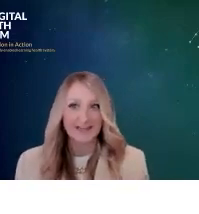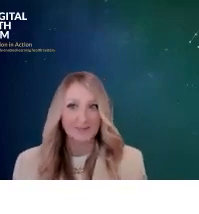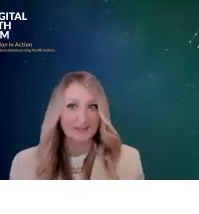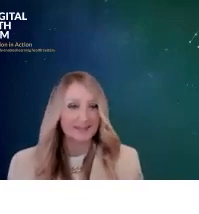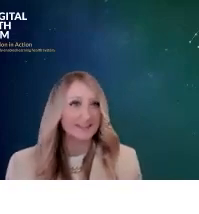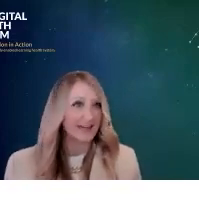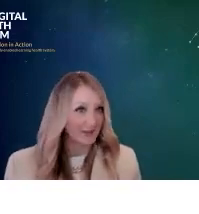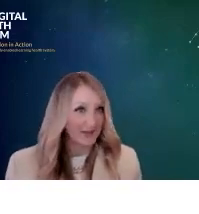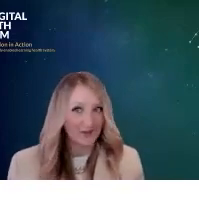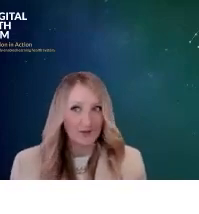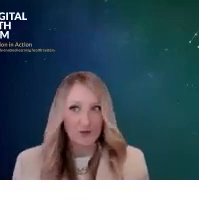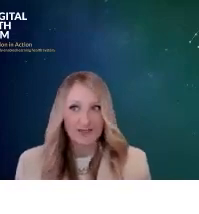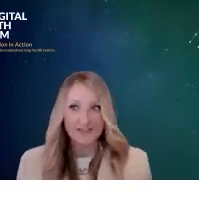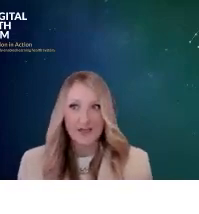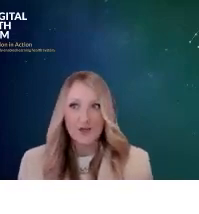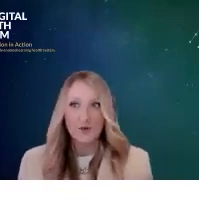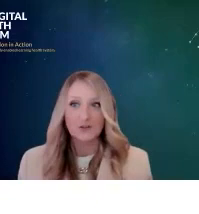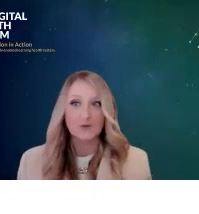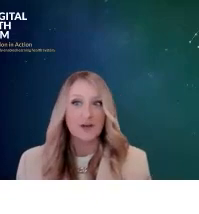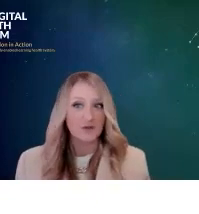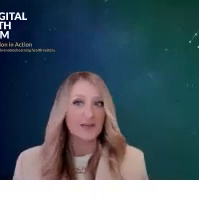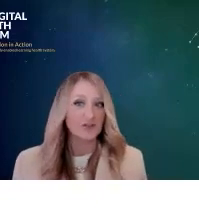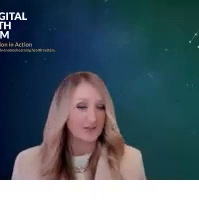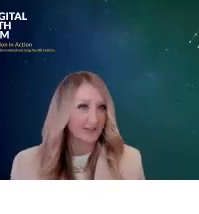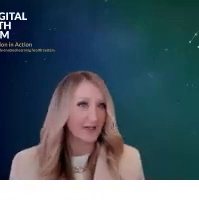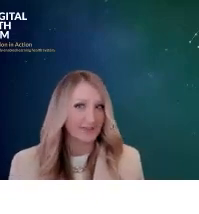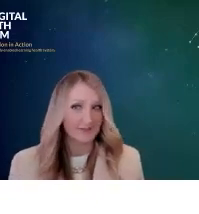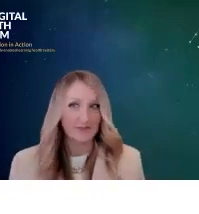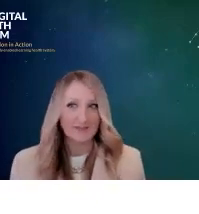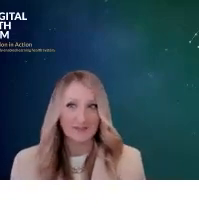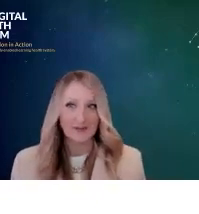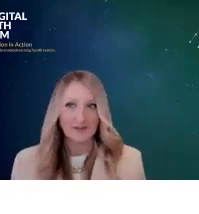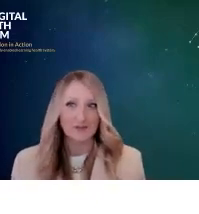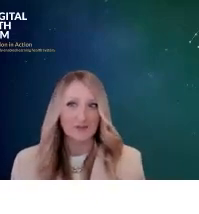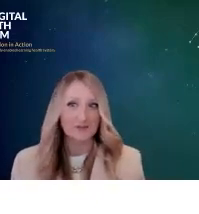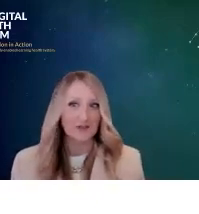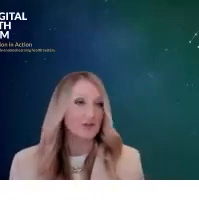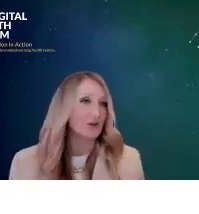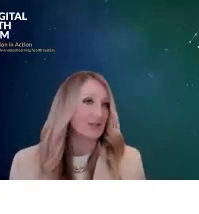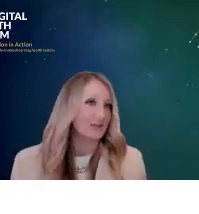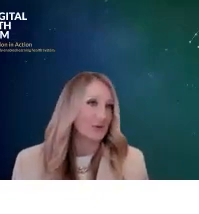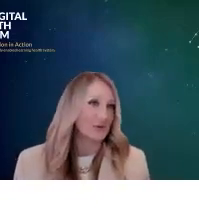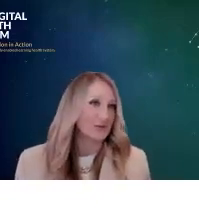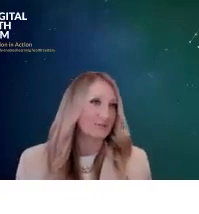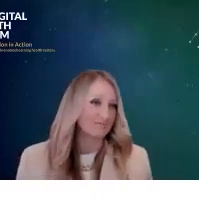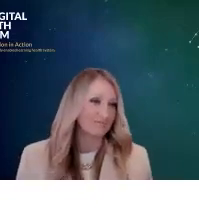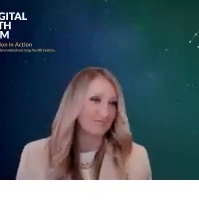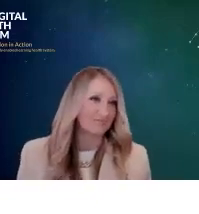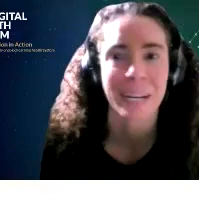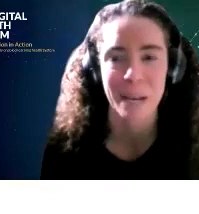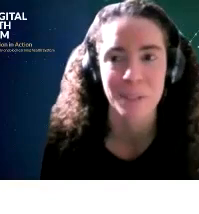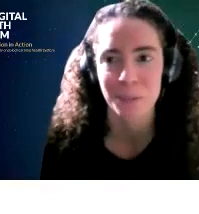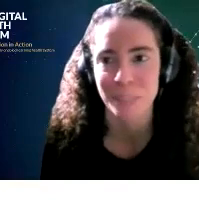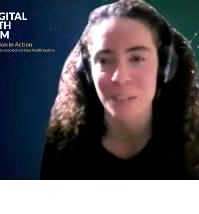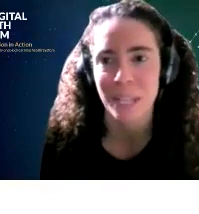considering scalability to other health authorities who also care for patients and clients with mental health concerns and concurrent disorders?